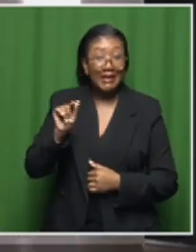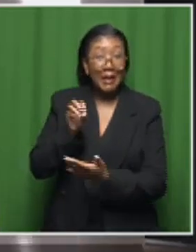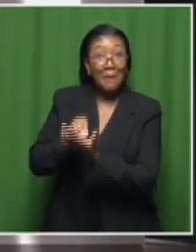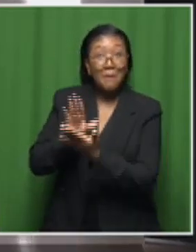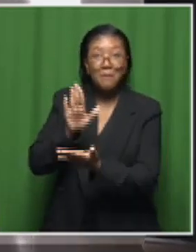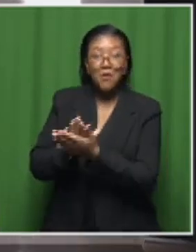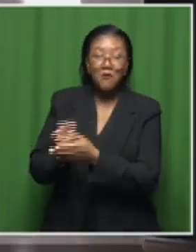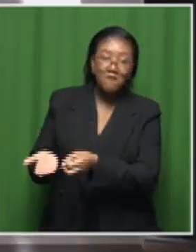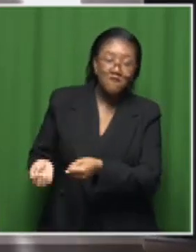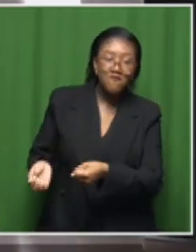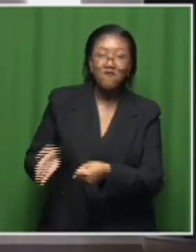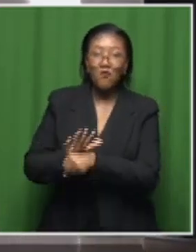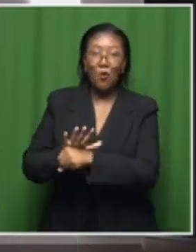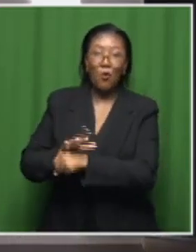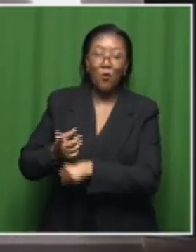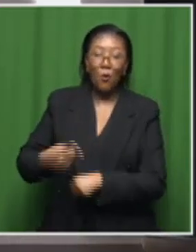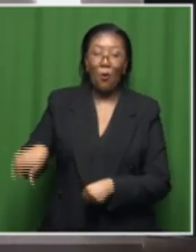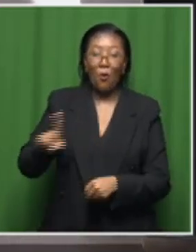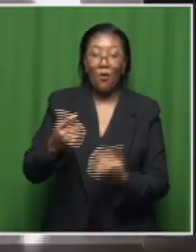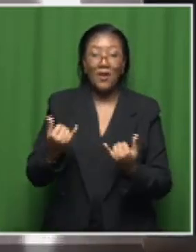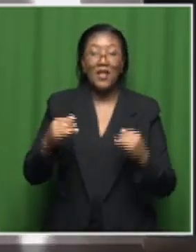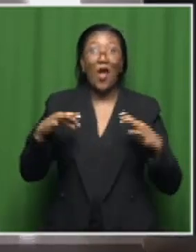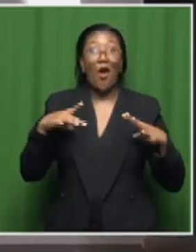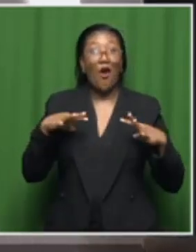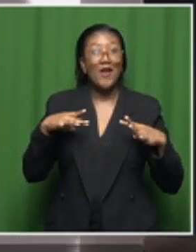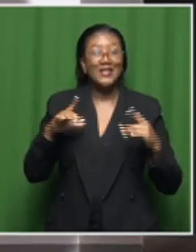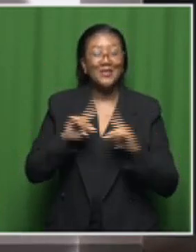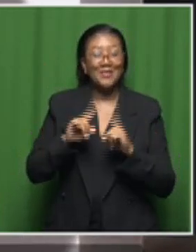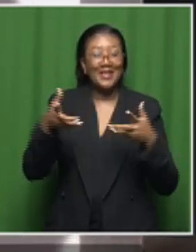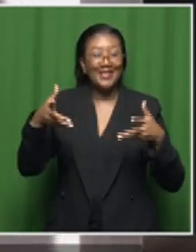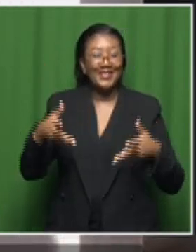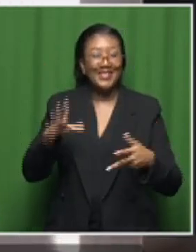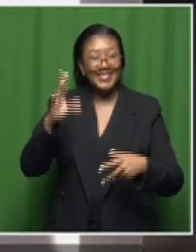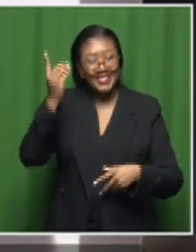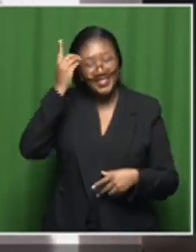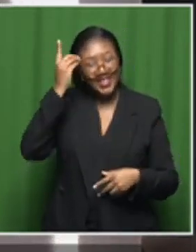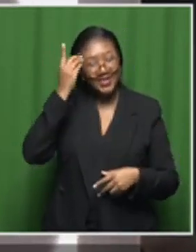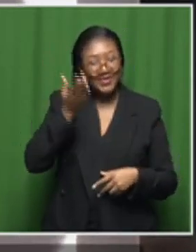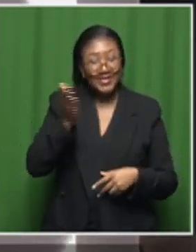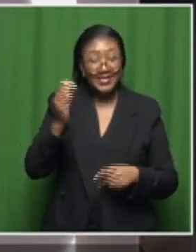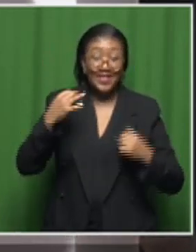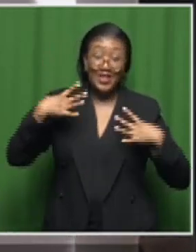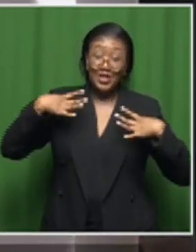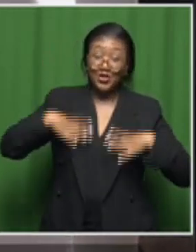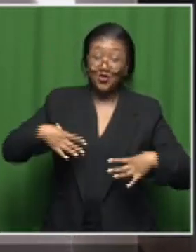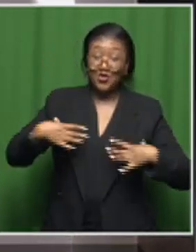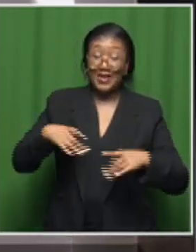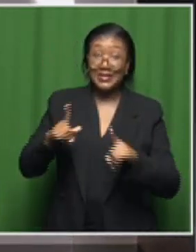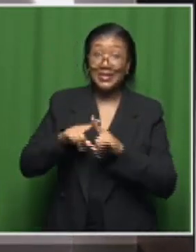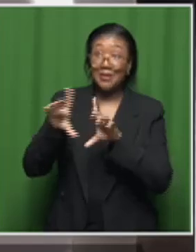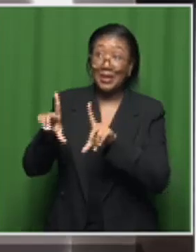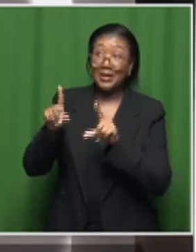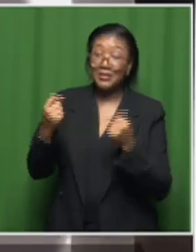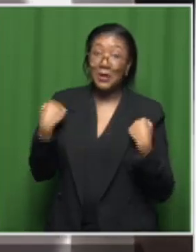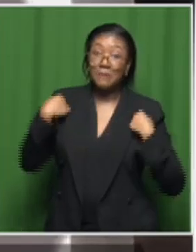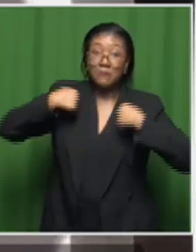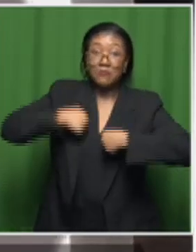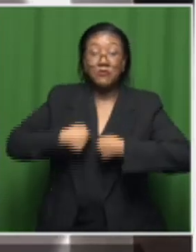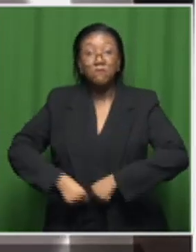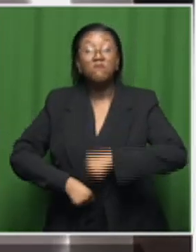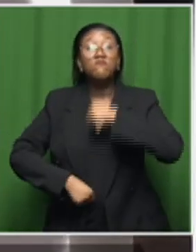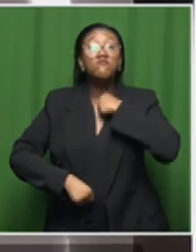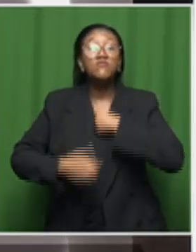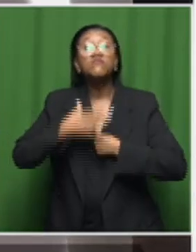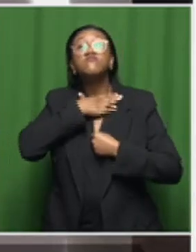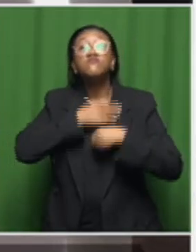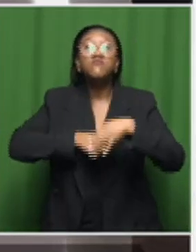But besides that, it's also the holidays. So, you know, here in Durban, you don't necessarily have to dress like you would in Cape Town or Johannesburg or anywhere else in the